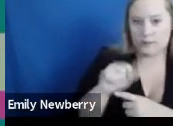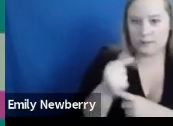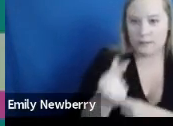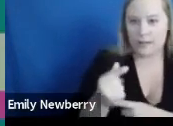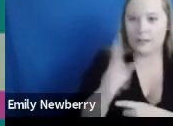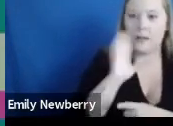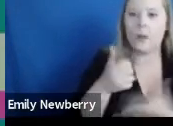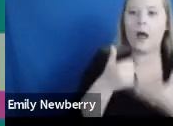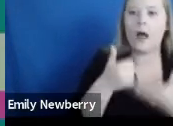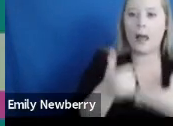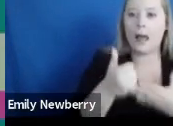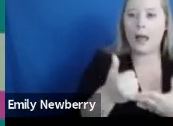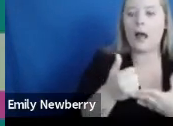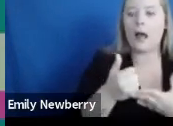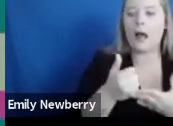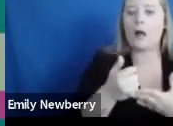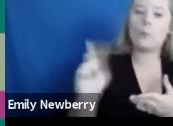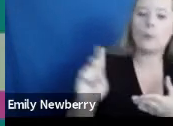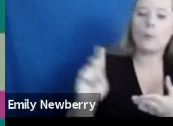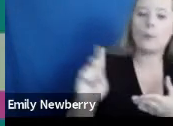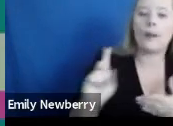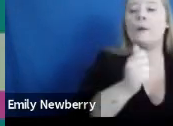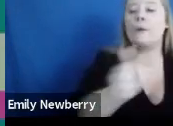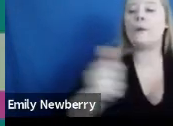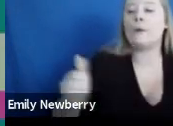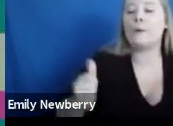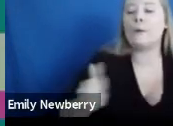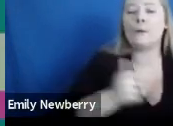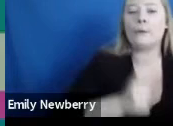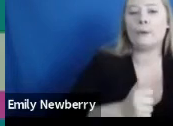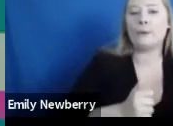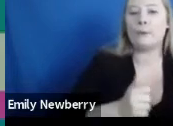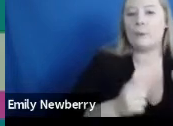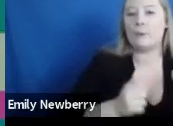which formation we're pulling some of the water's coming out